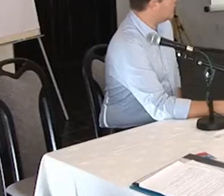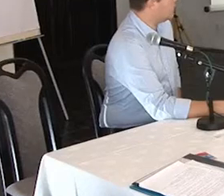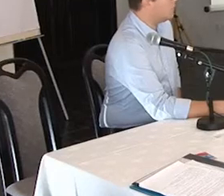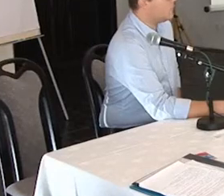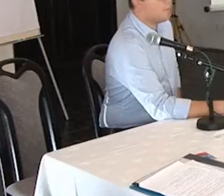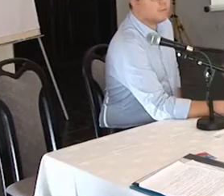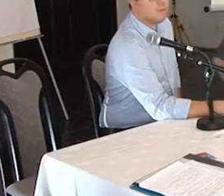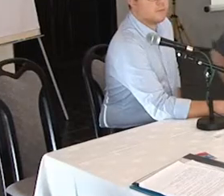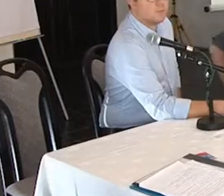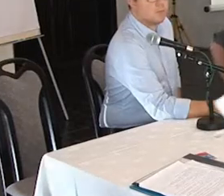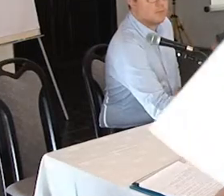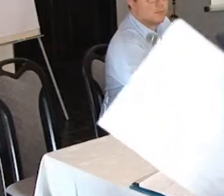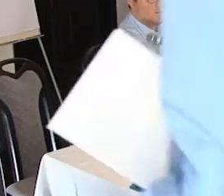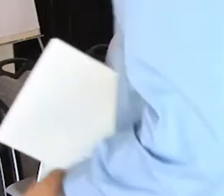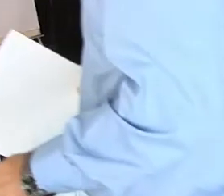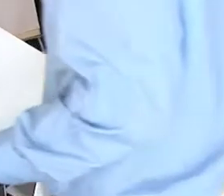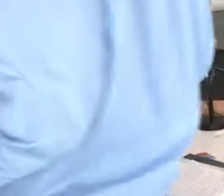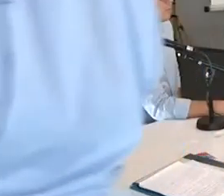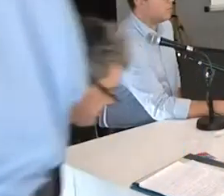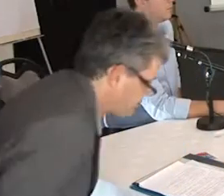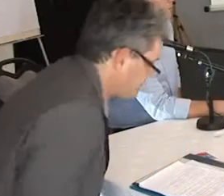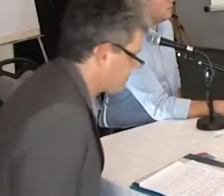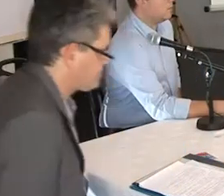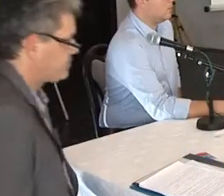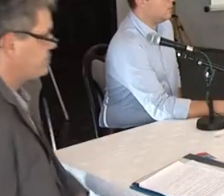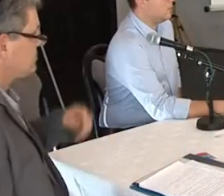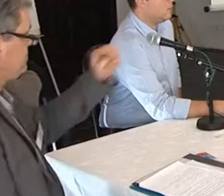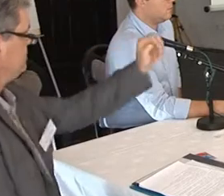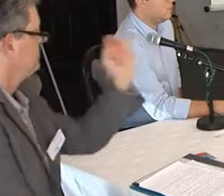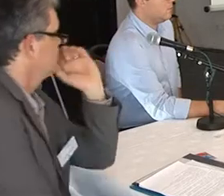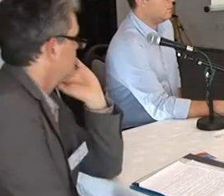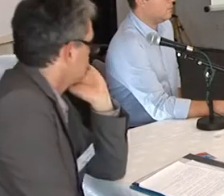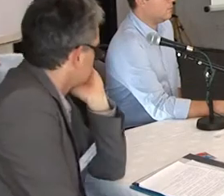Okay, it's now time for making a kind of summary or